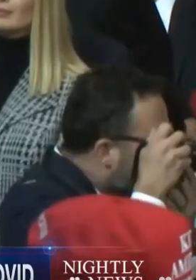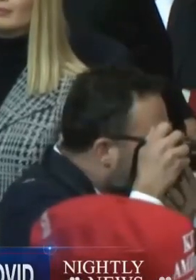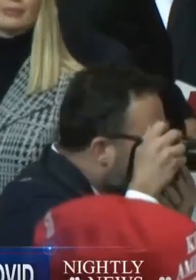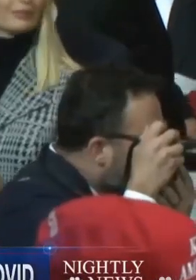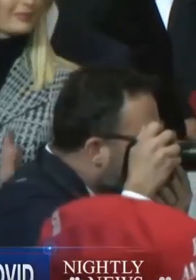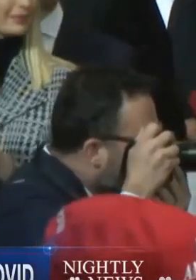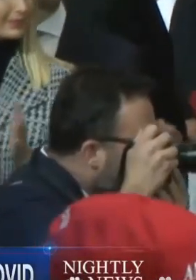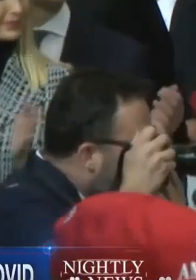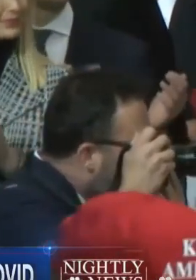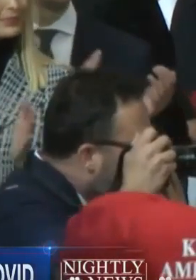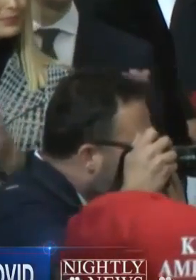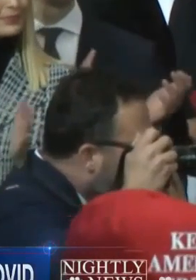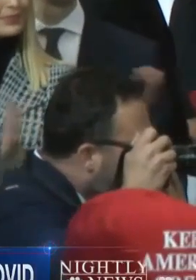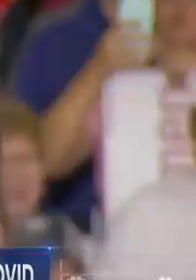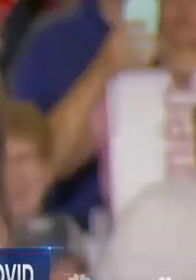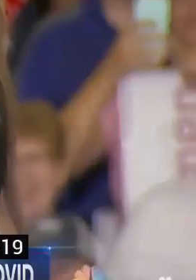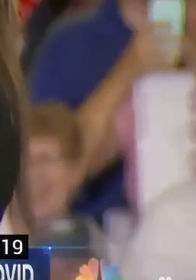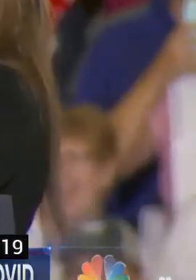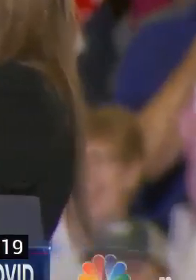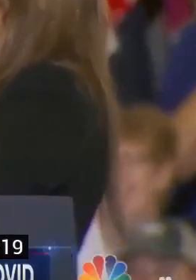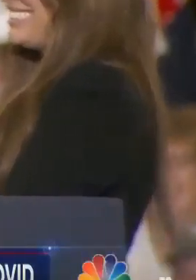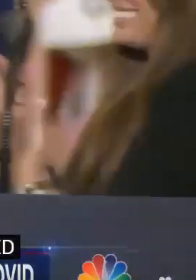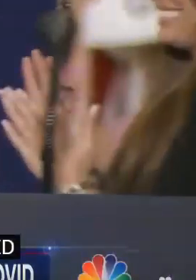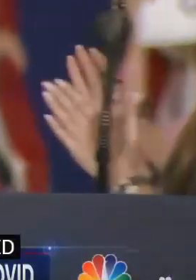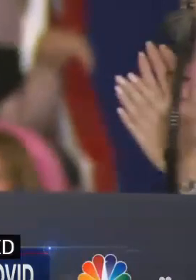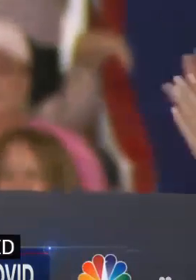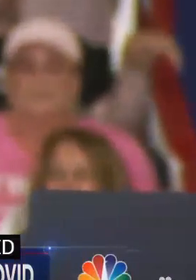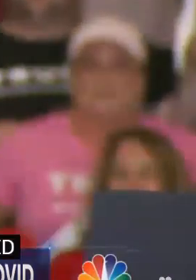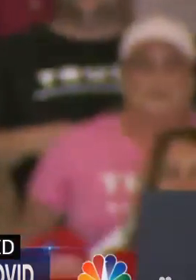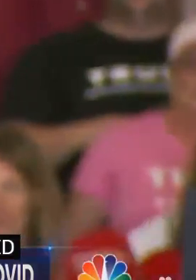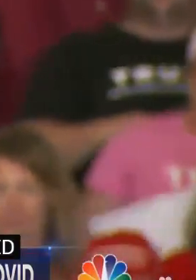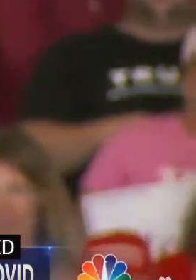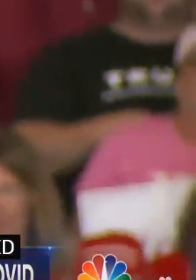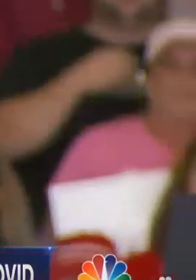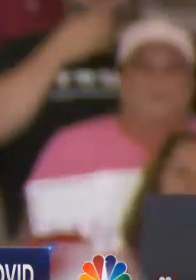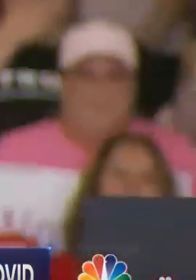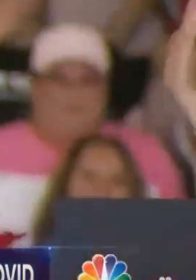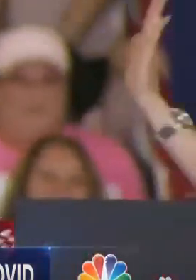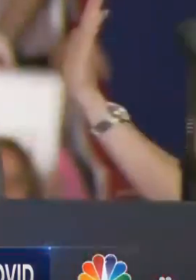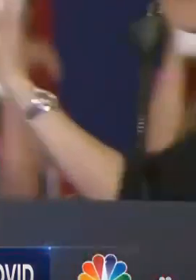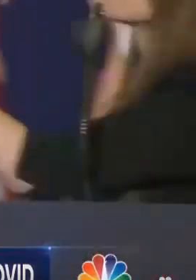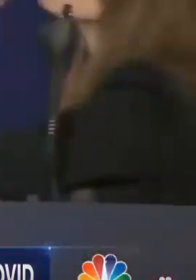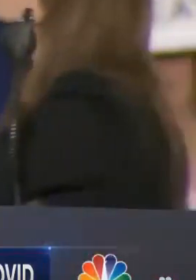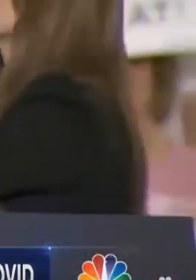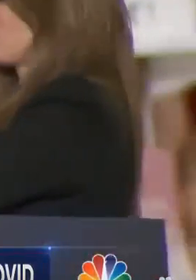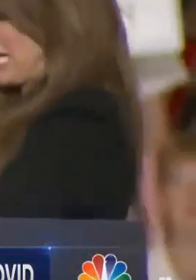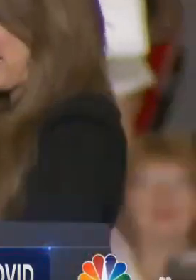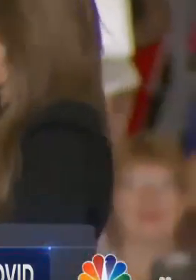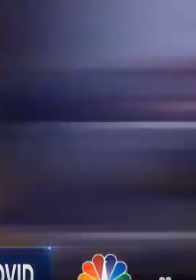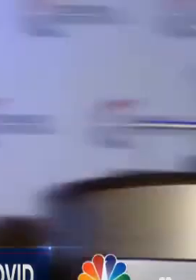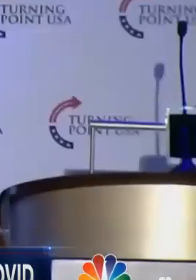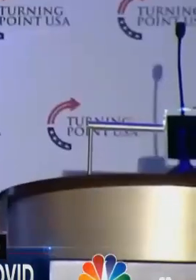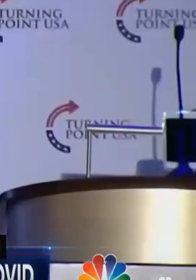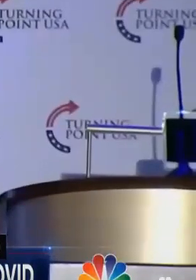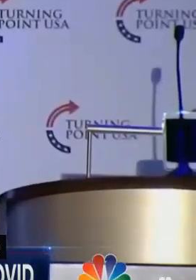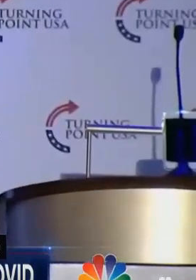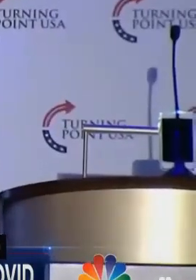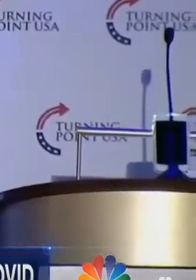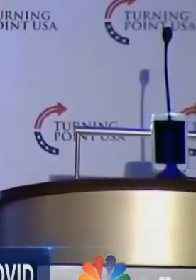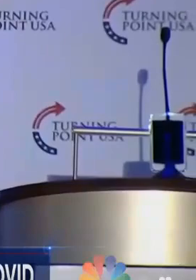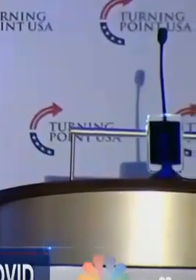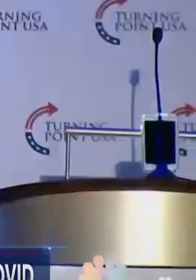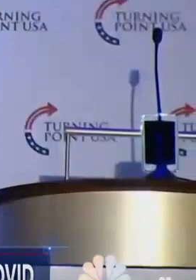COVID-19 reached the Trump inner circle. Campaign advisor Kimberly Guilfoyle, girlfriend of Don Trump Jr., tested positive and